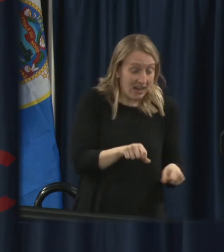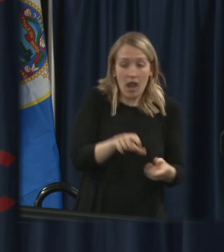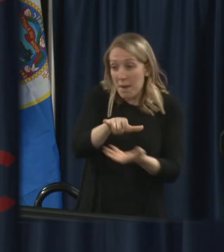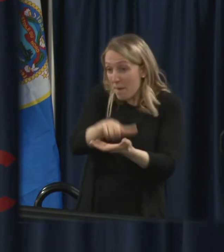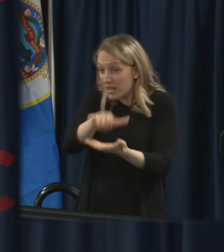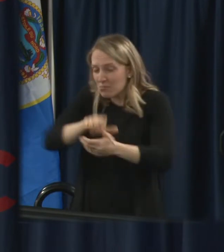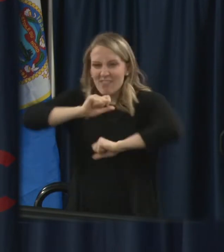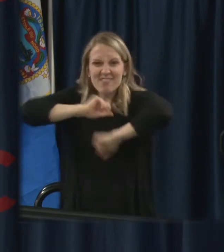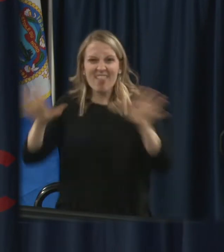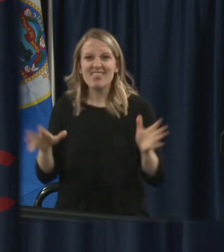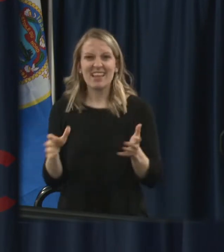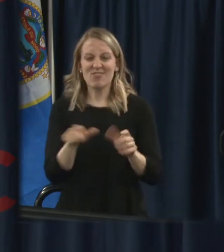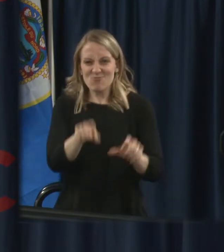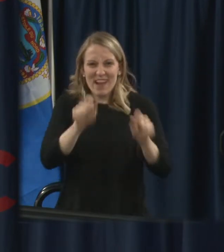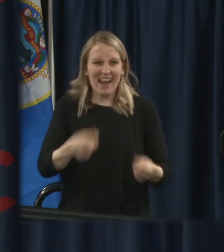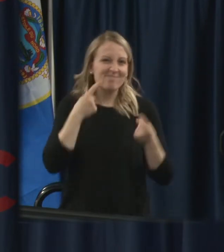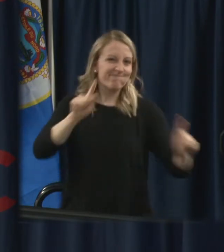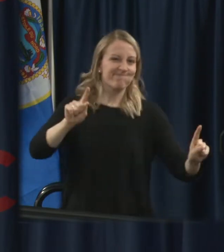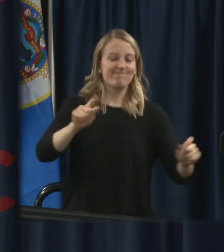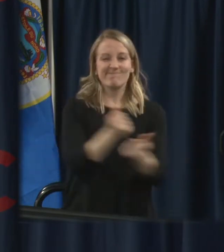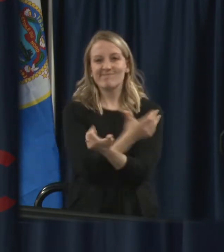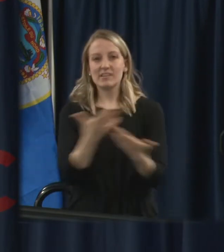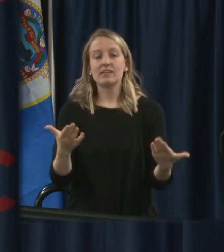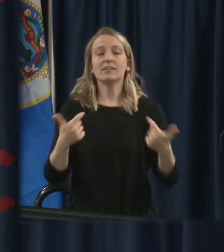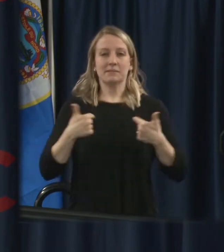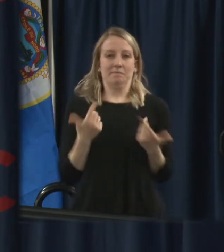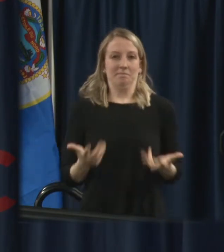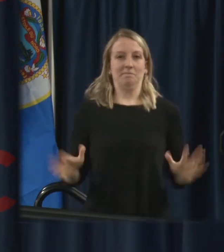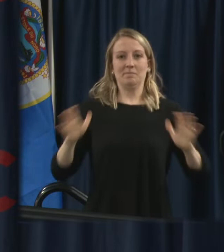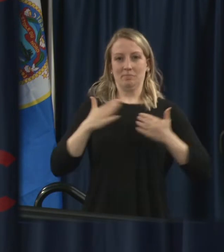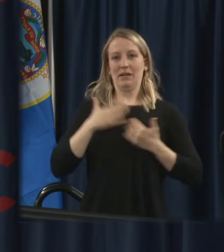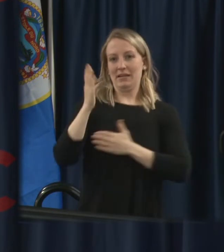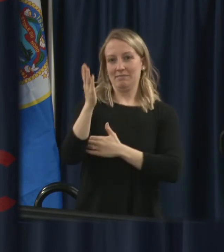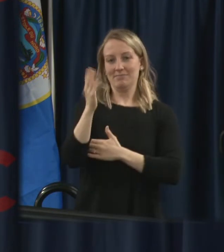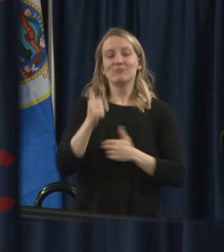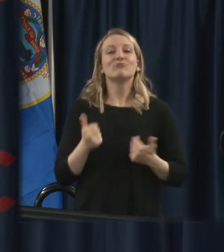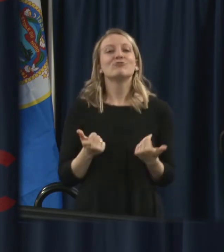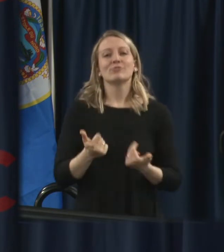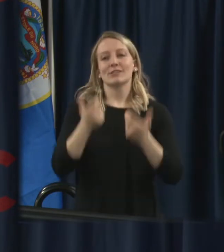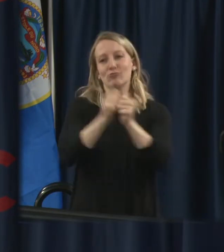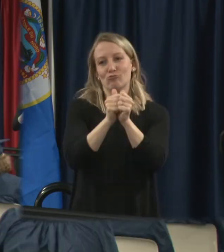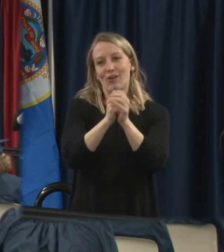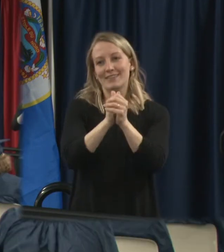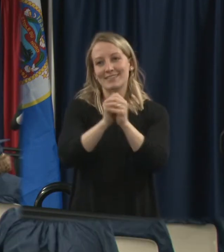impossible. And with these words, I end my speech. Congrats, class of 2021.